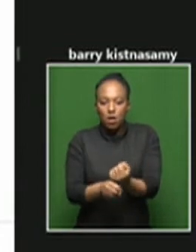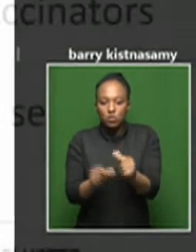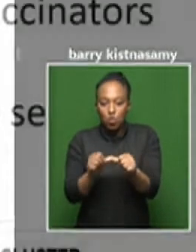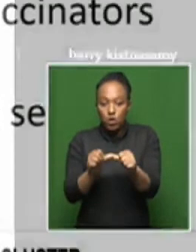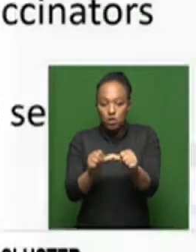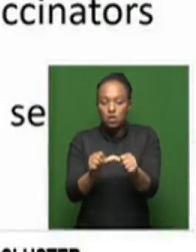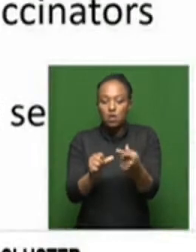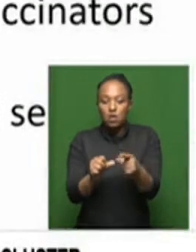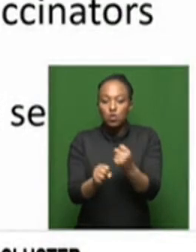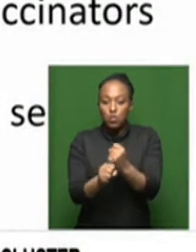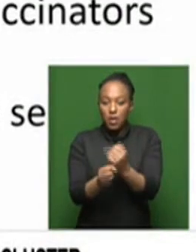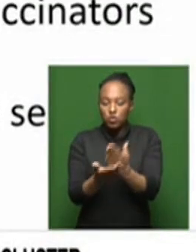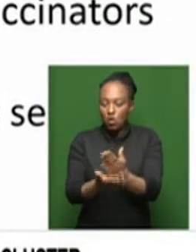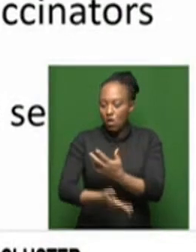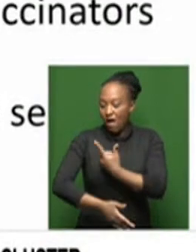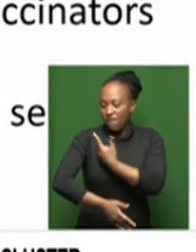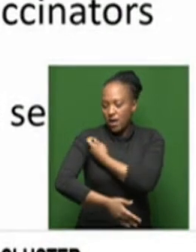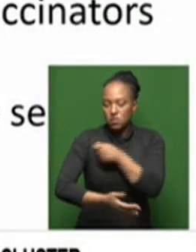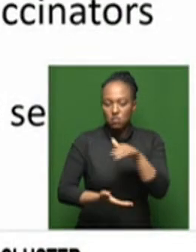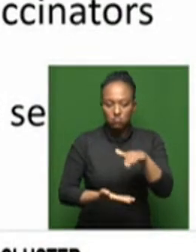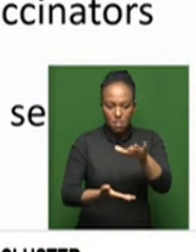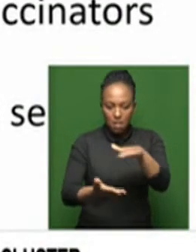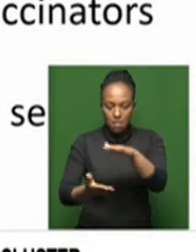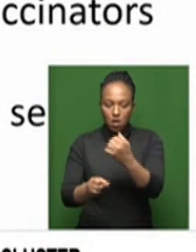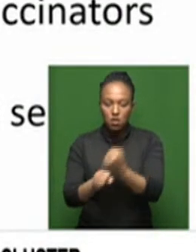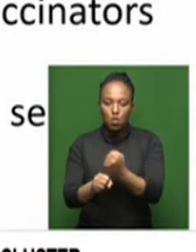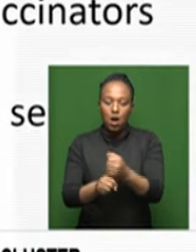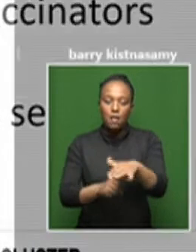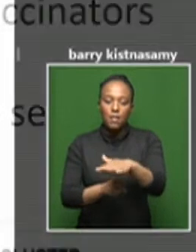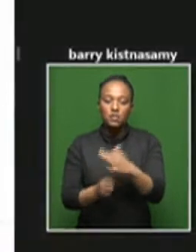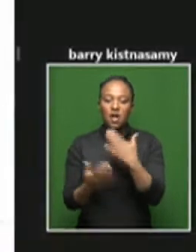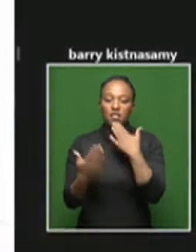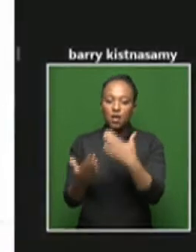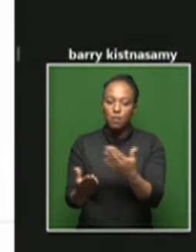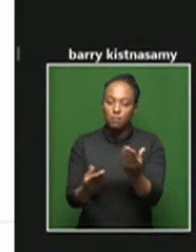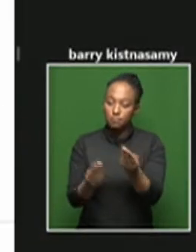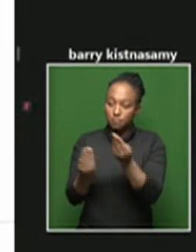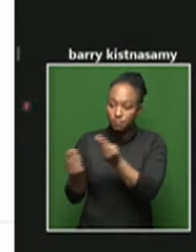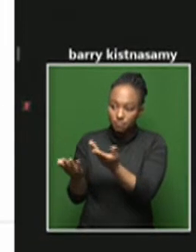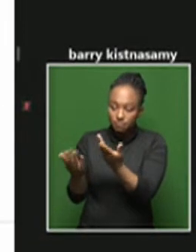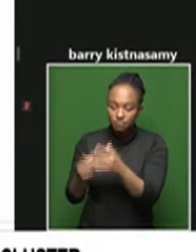in terms of delivery of vaccinations through workplaces. Thanks, Chair, and over.